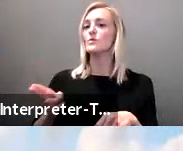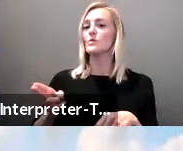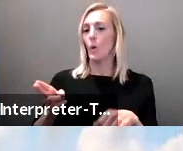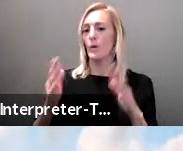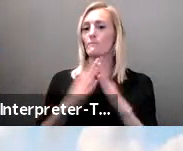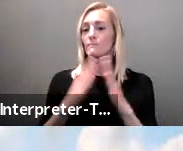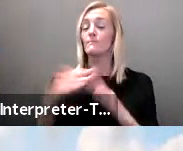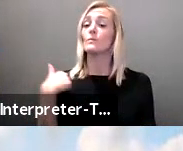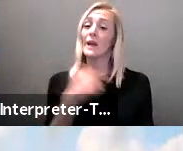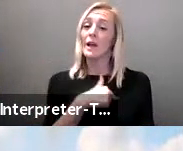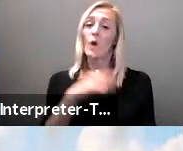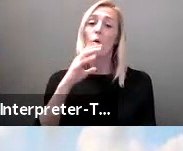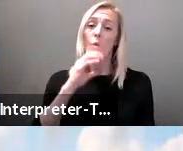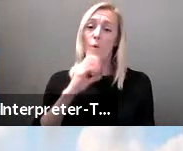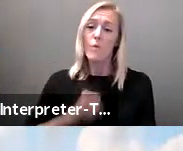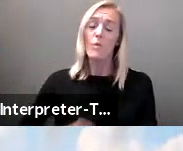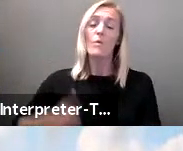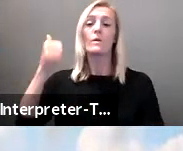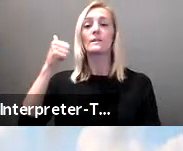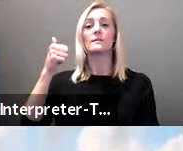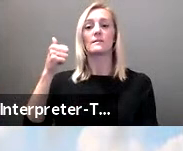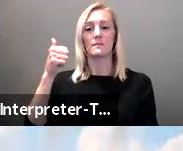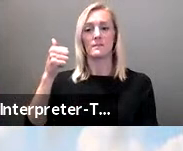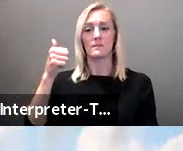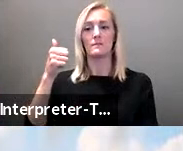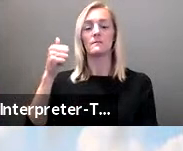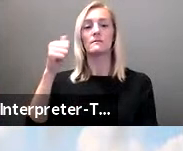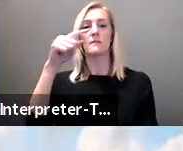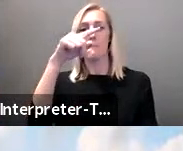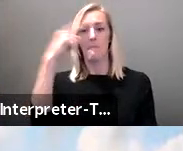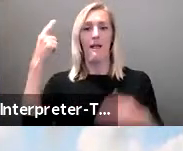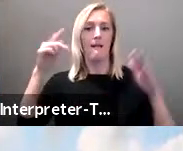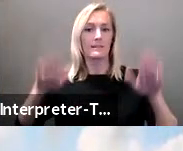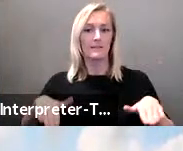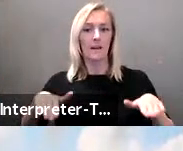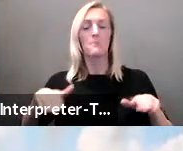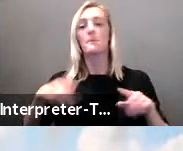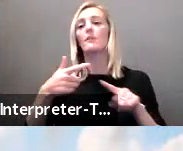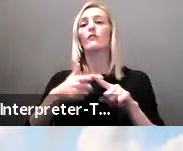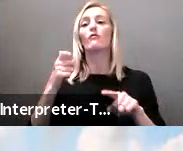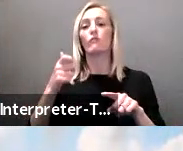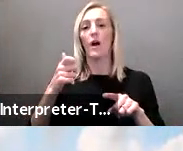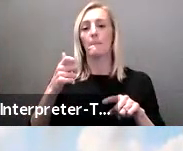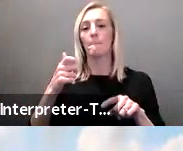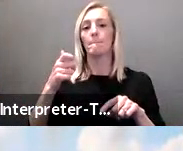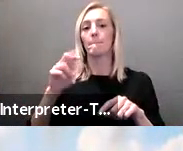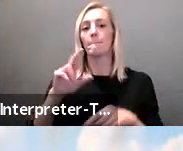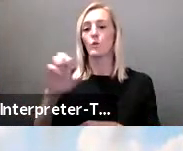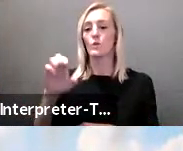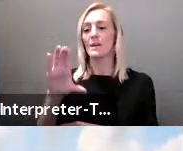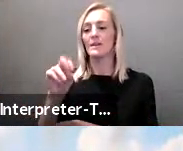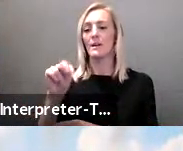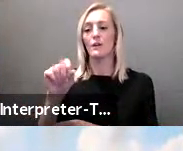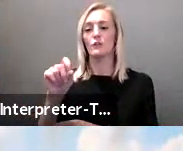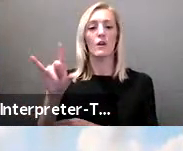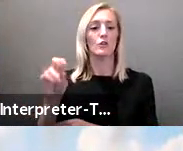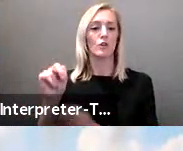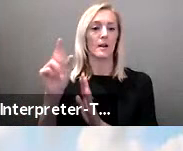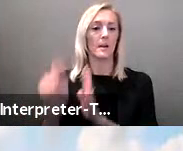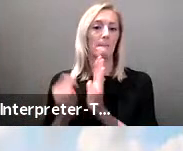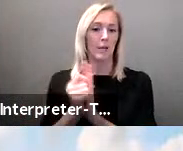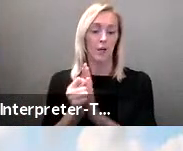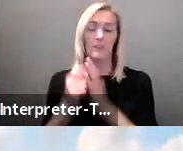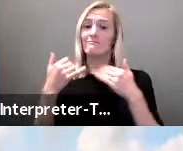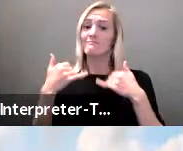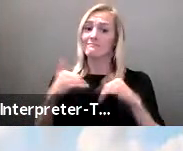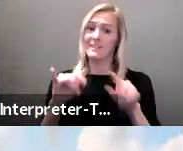the oldest African-American settlement from the Reconstruction period that's still in existence west